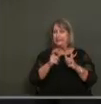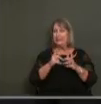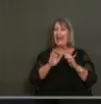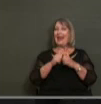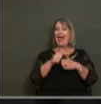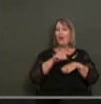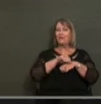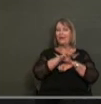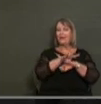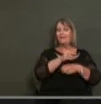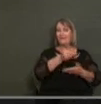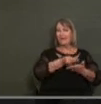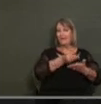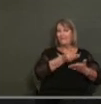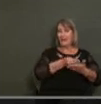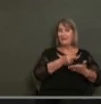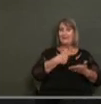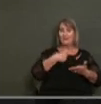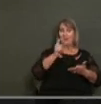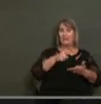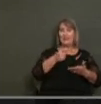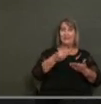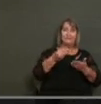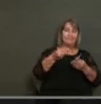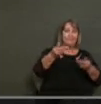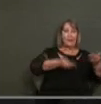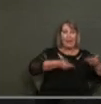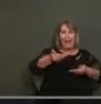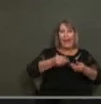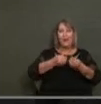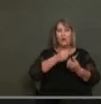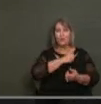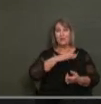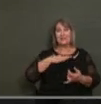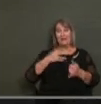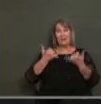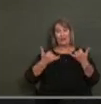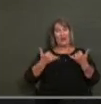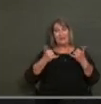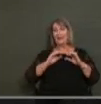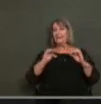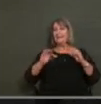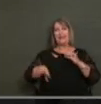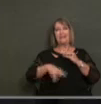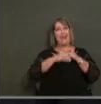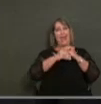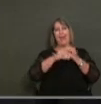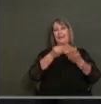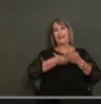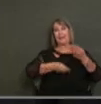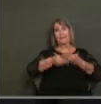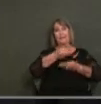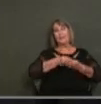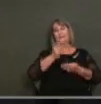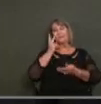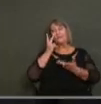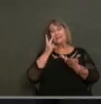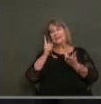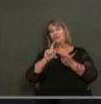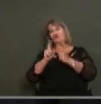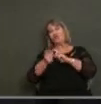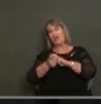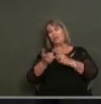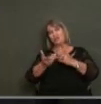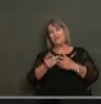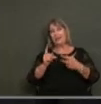impact that would have and any additional resources. So, again, nothing in the budget right now, but I guess we'll have to see what changes come up.